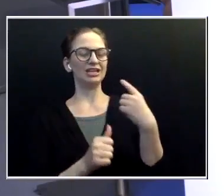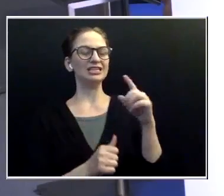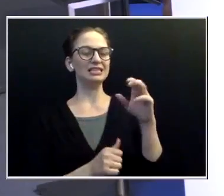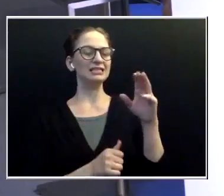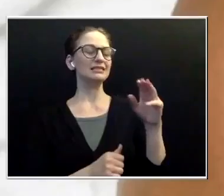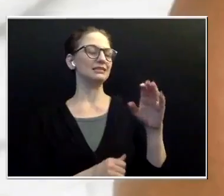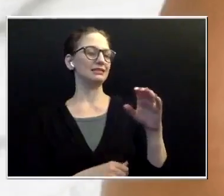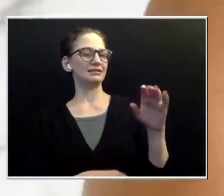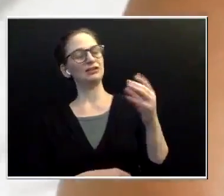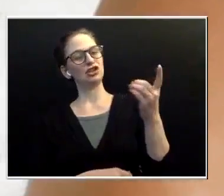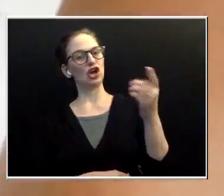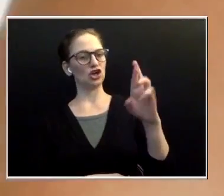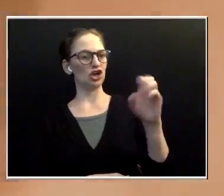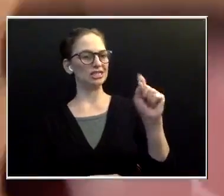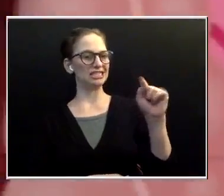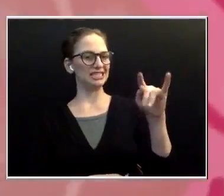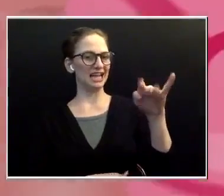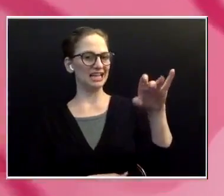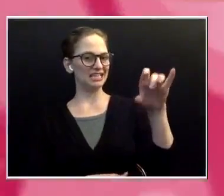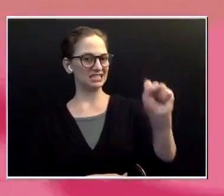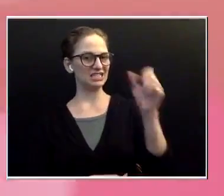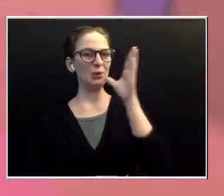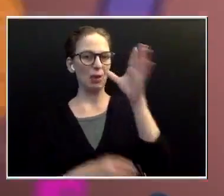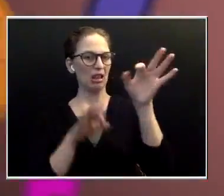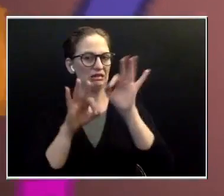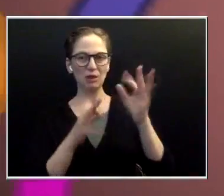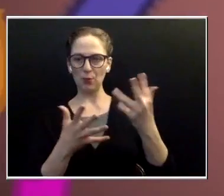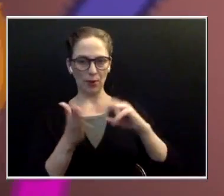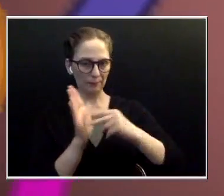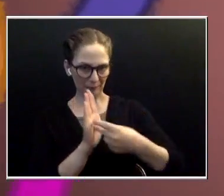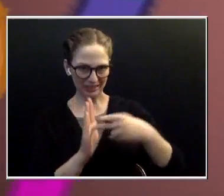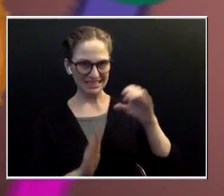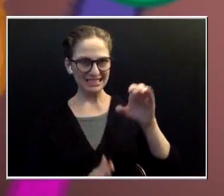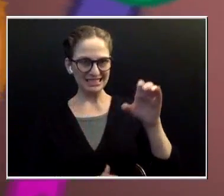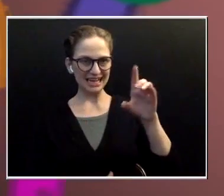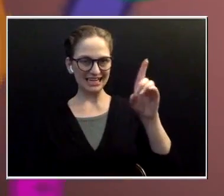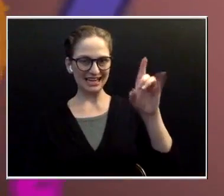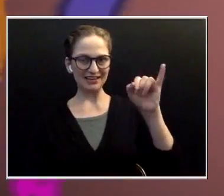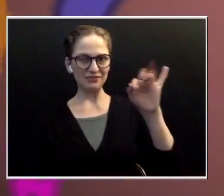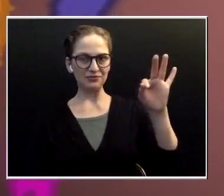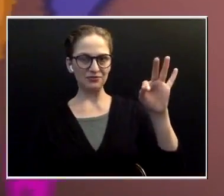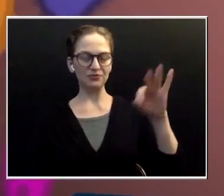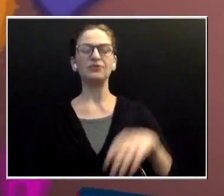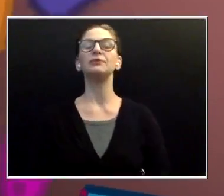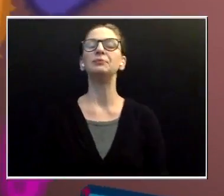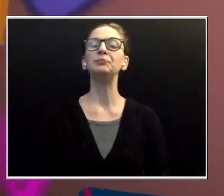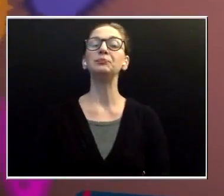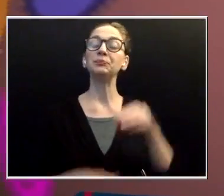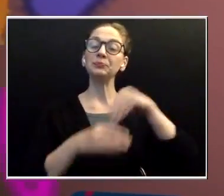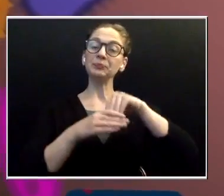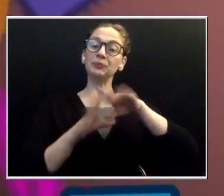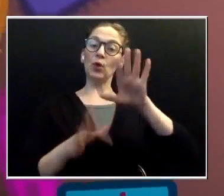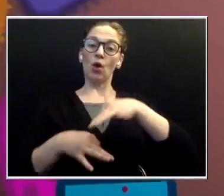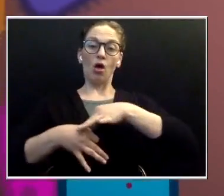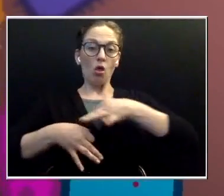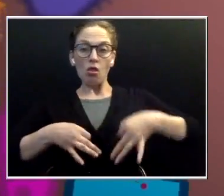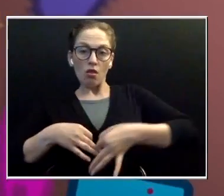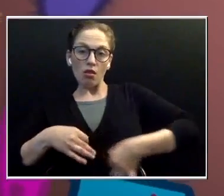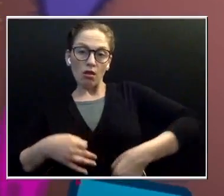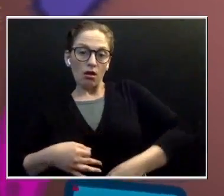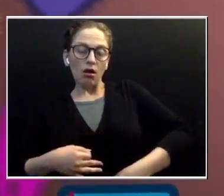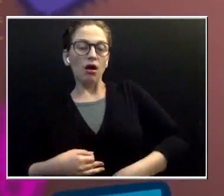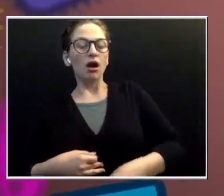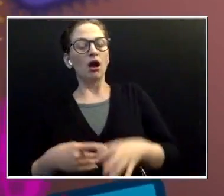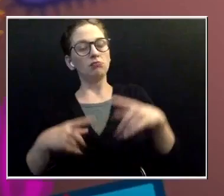GI system. Inside your gut, there is a complex system of millions and millions of different